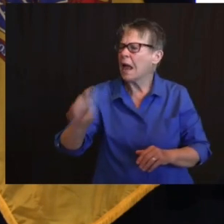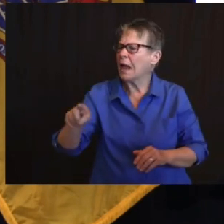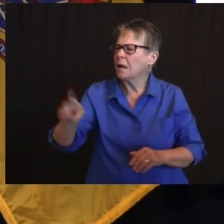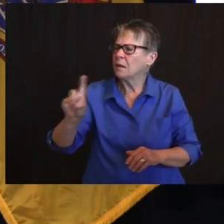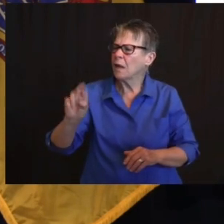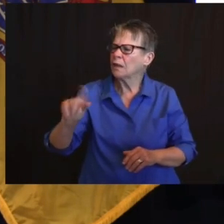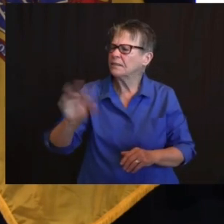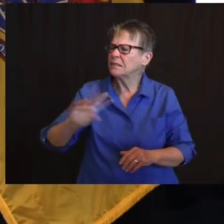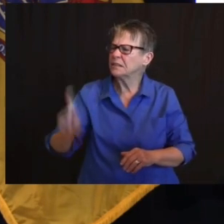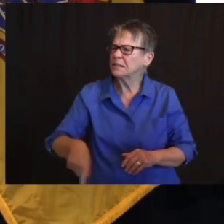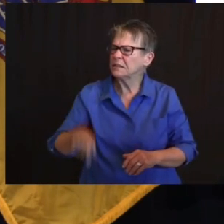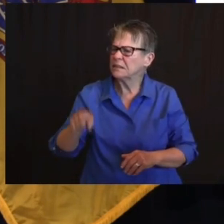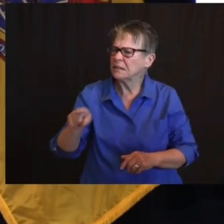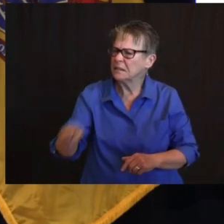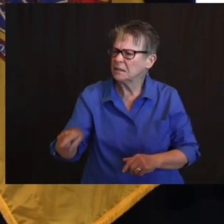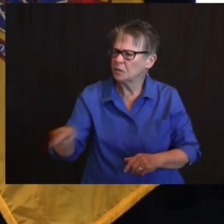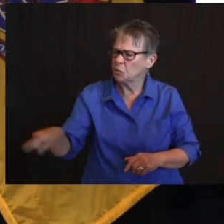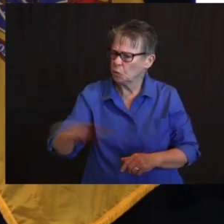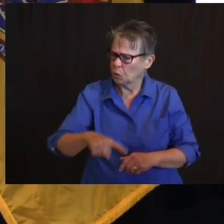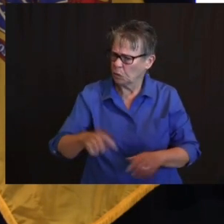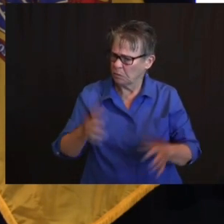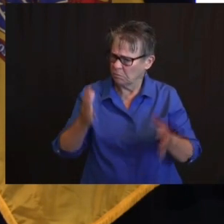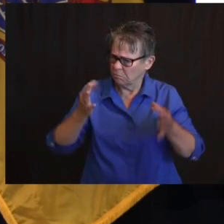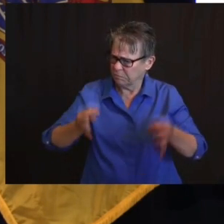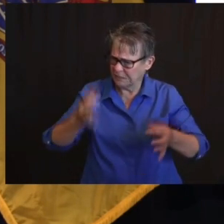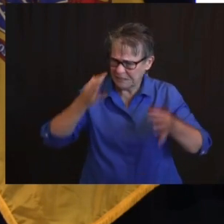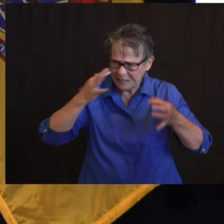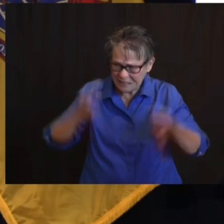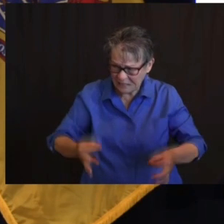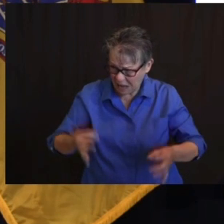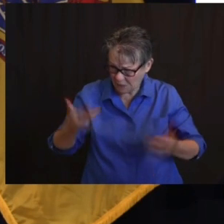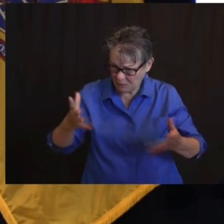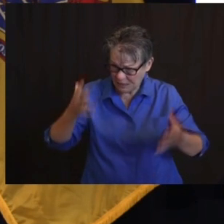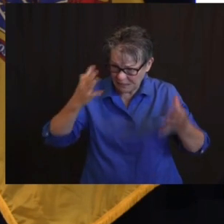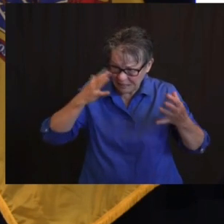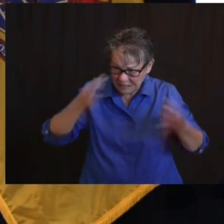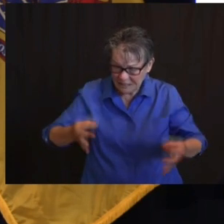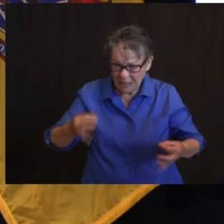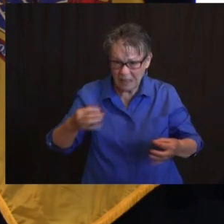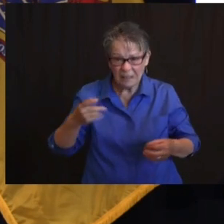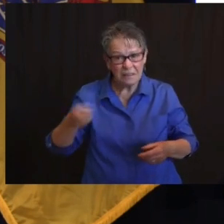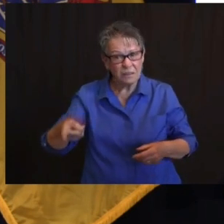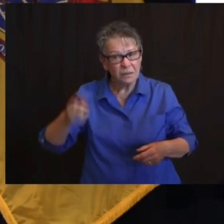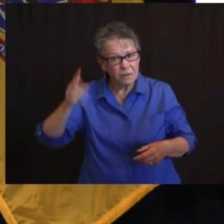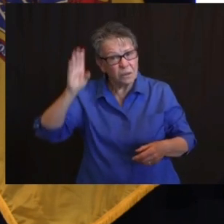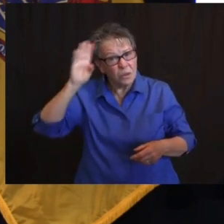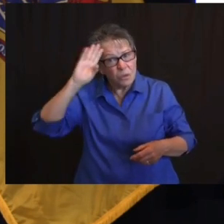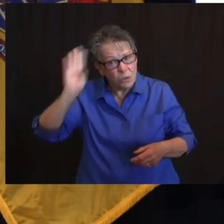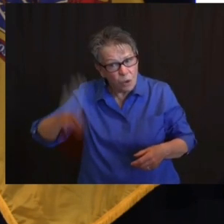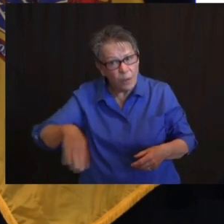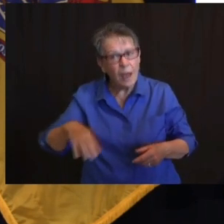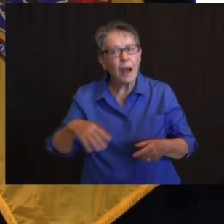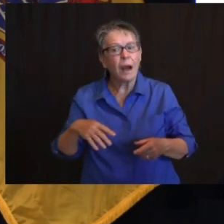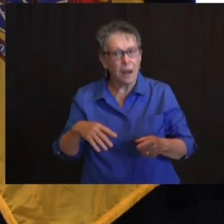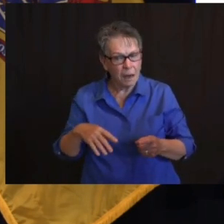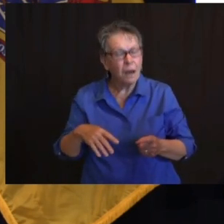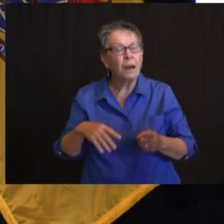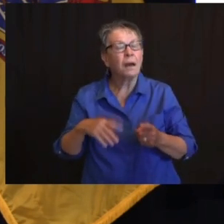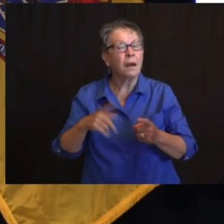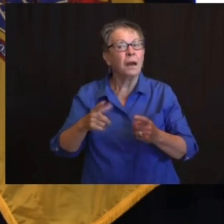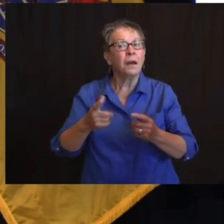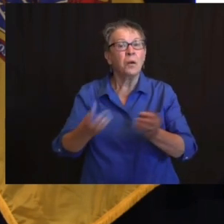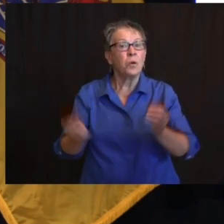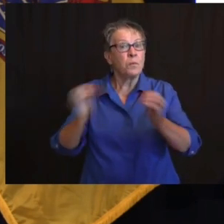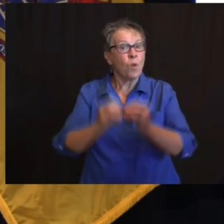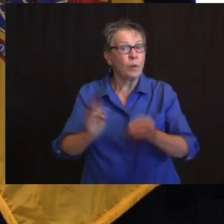just say this. As we open up more, our risks go up. There's no question about that. And they go up in particular